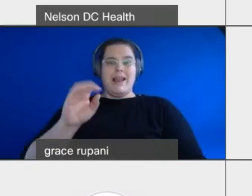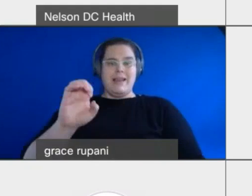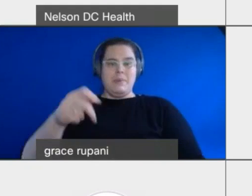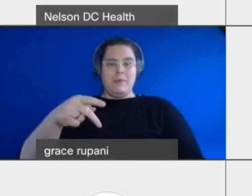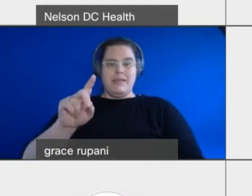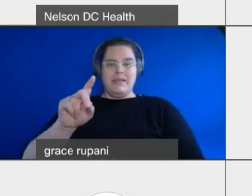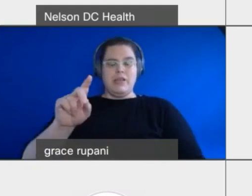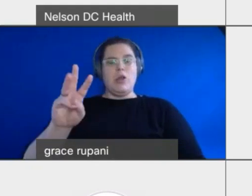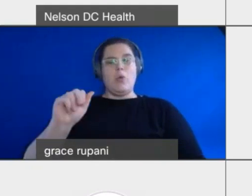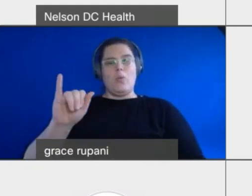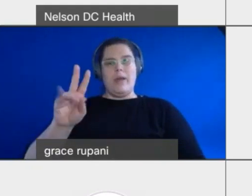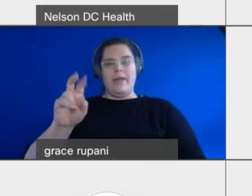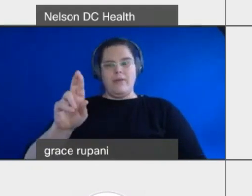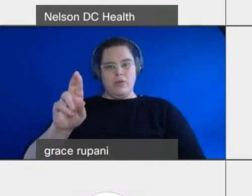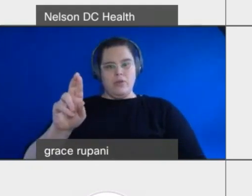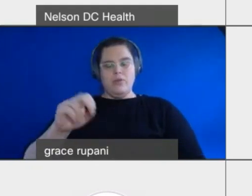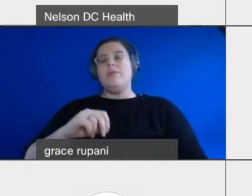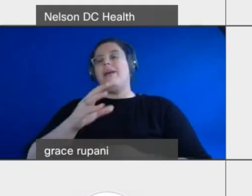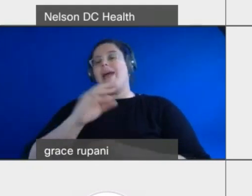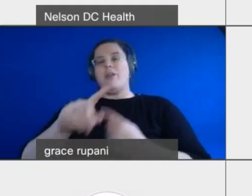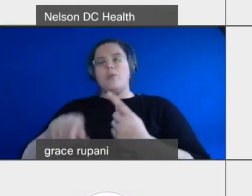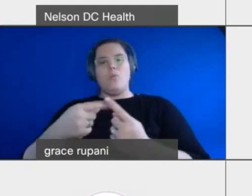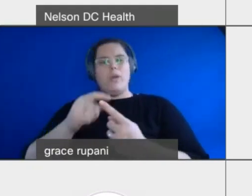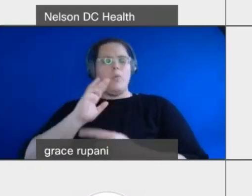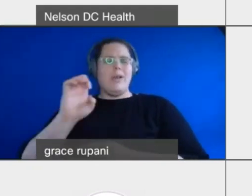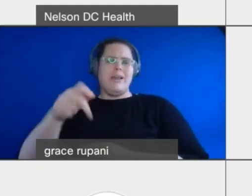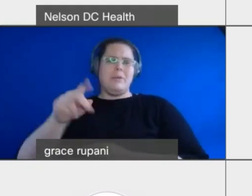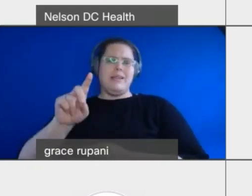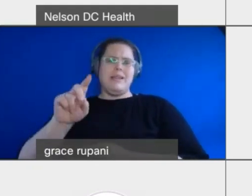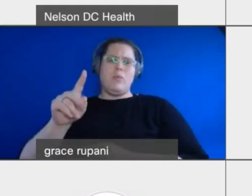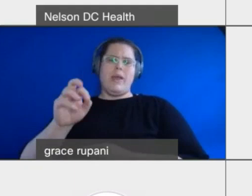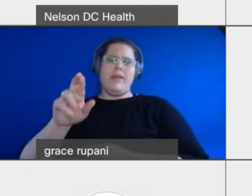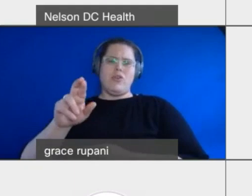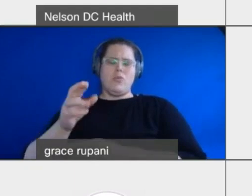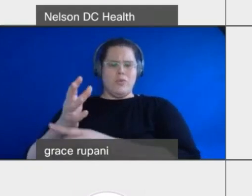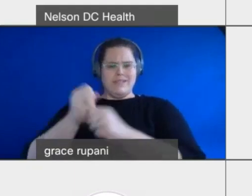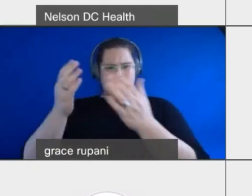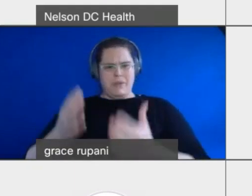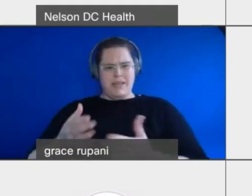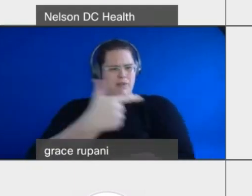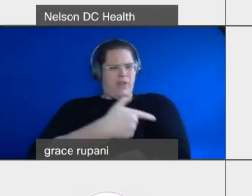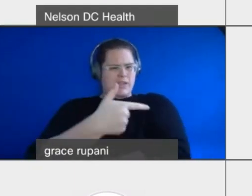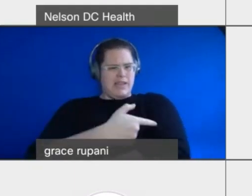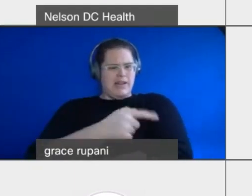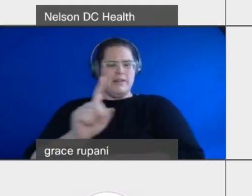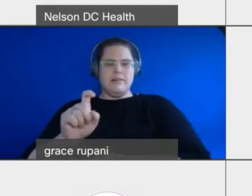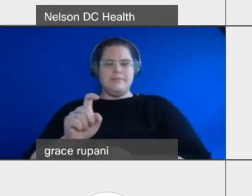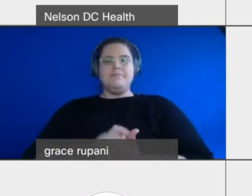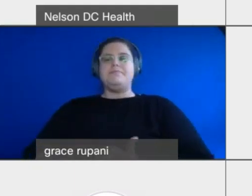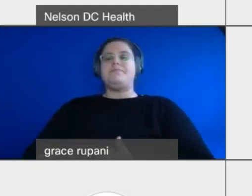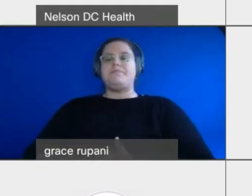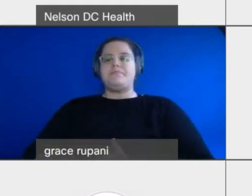EPD waiver recipients be vaccinated? So home health aides